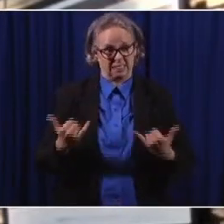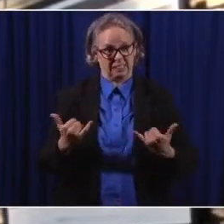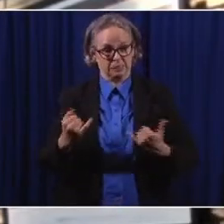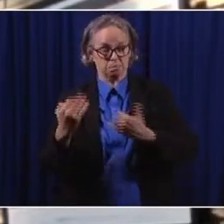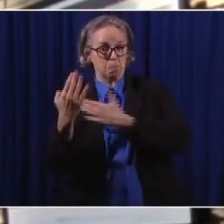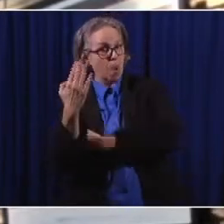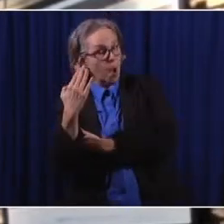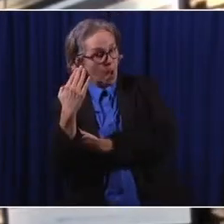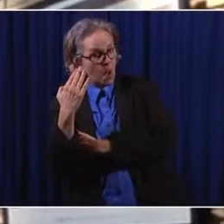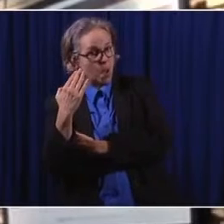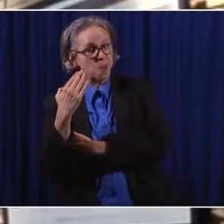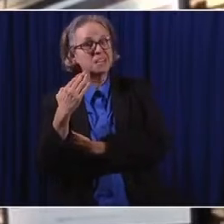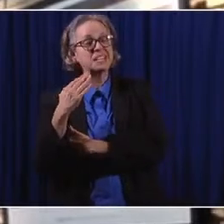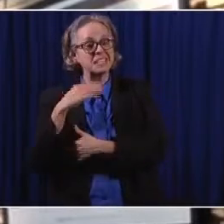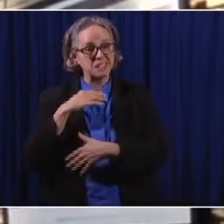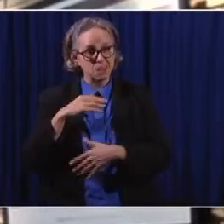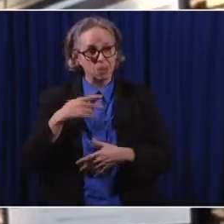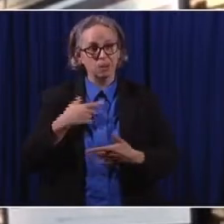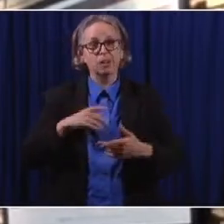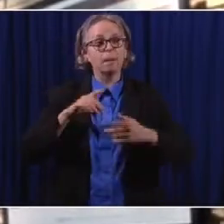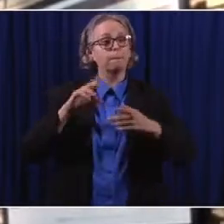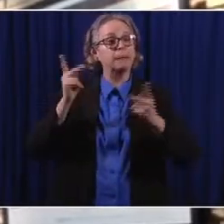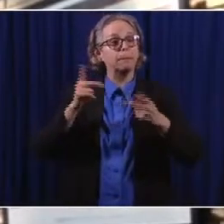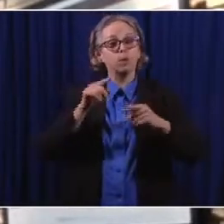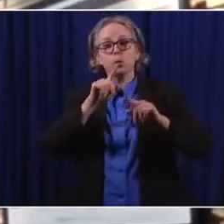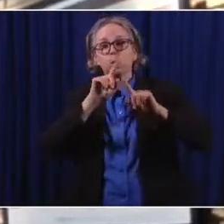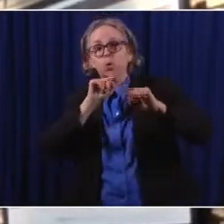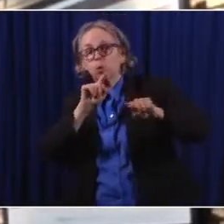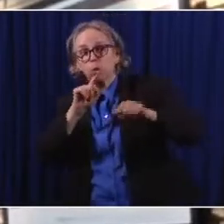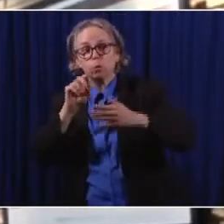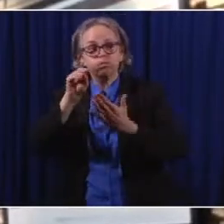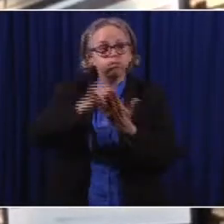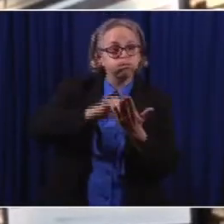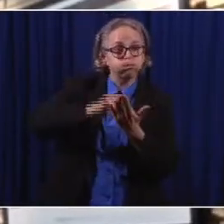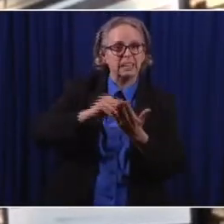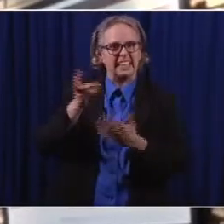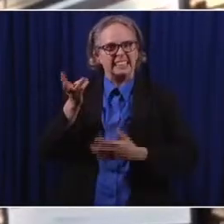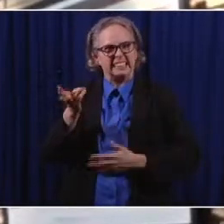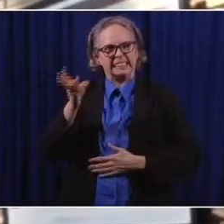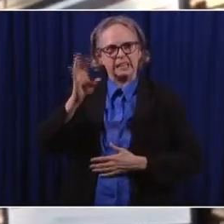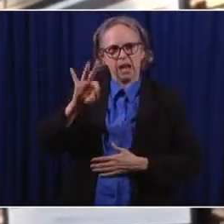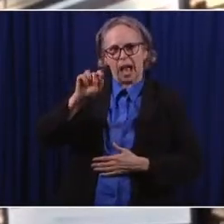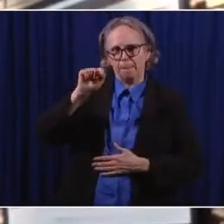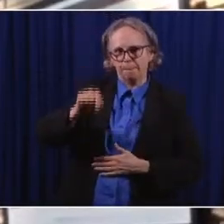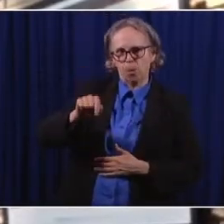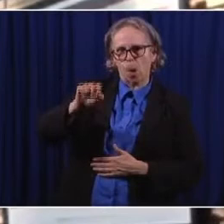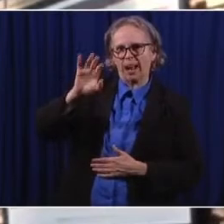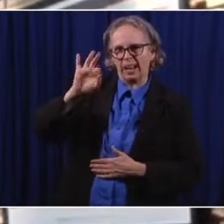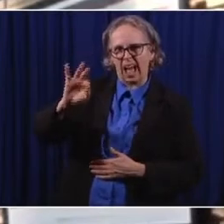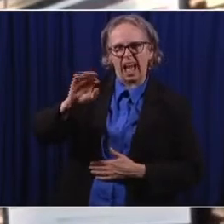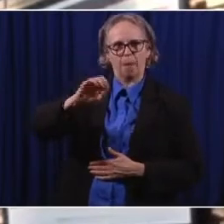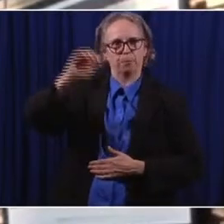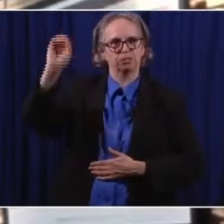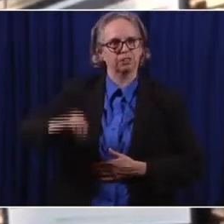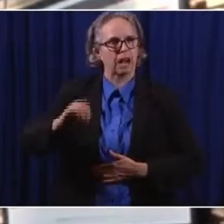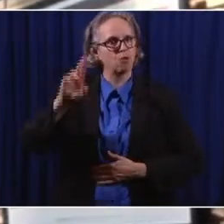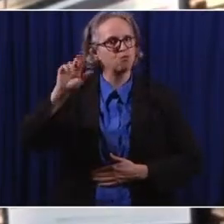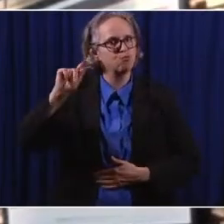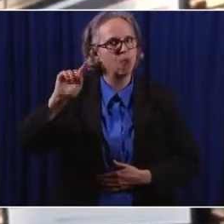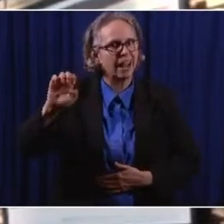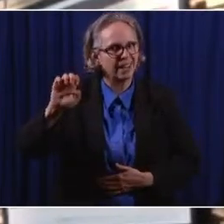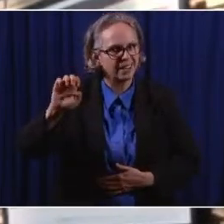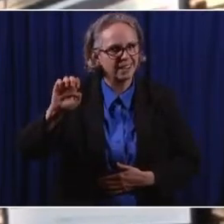self-response rate is 69.9%, which is the responses from Ohioans either over the phone, online, or